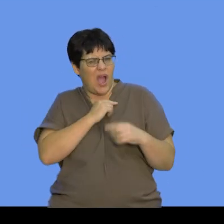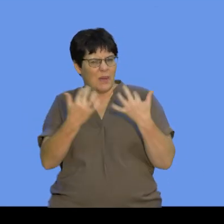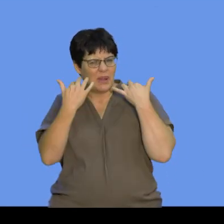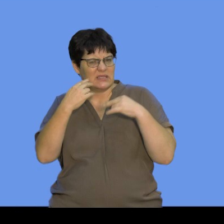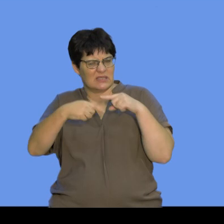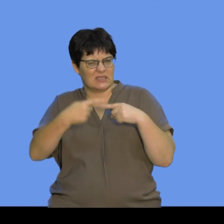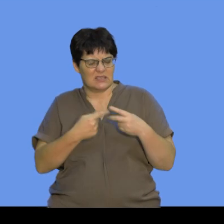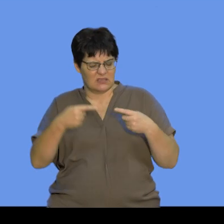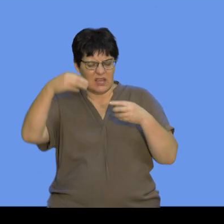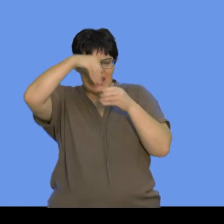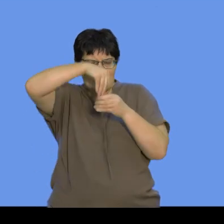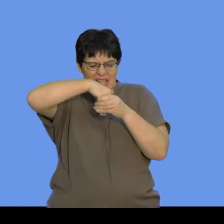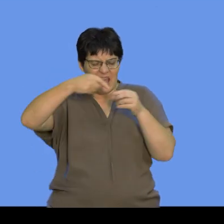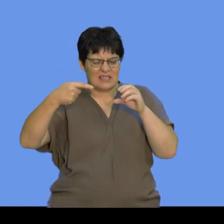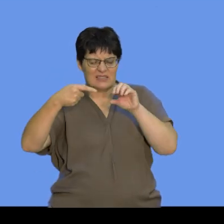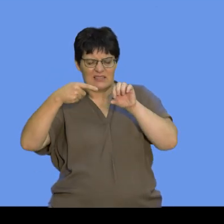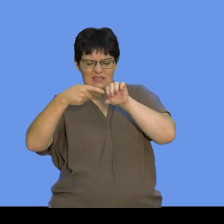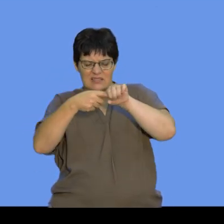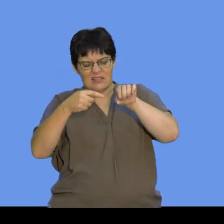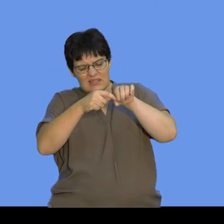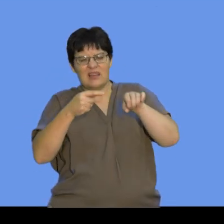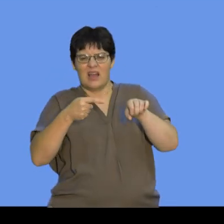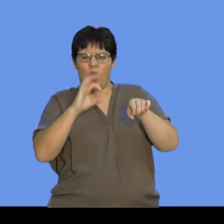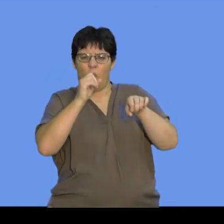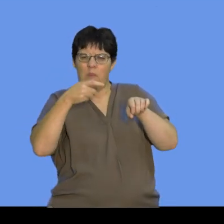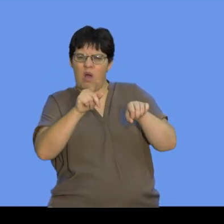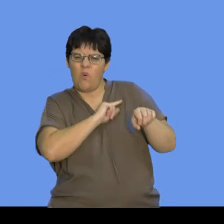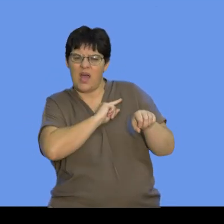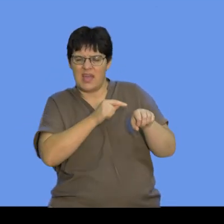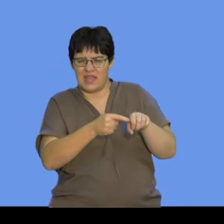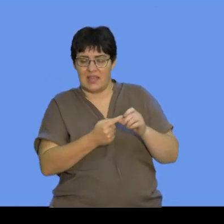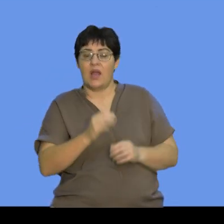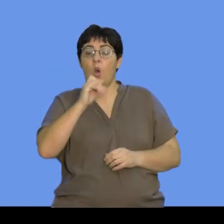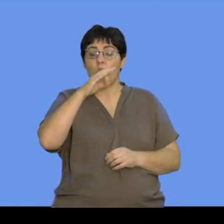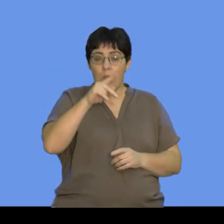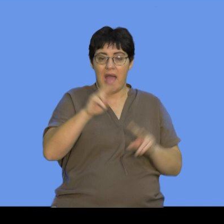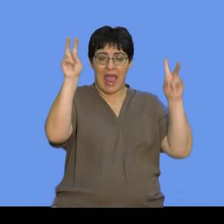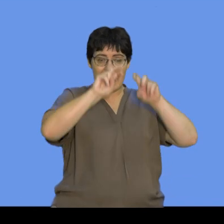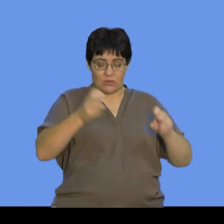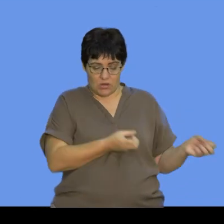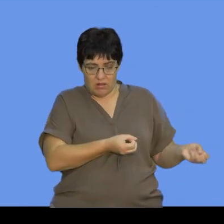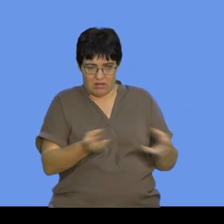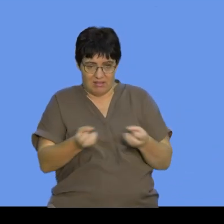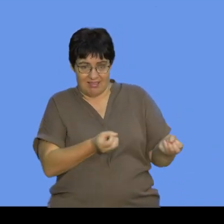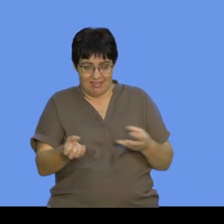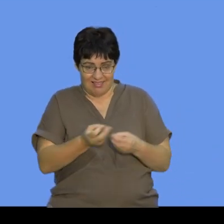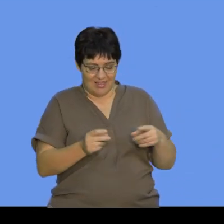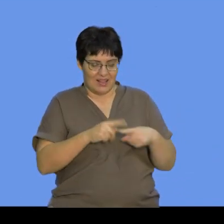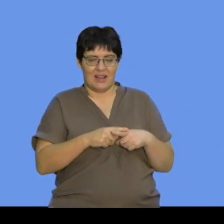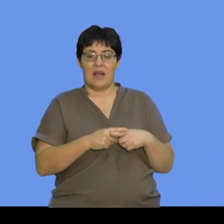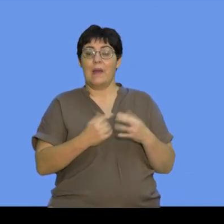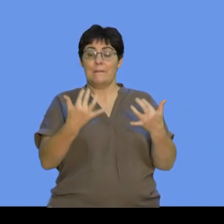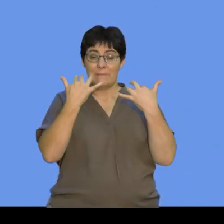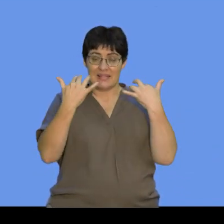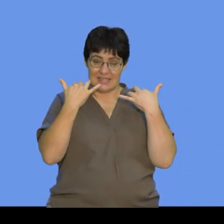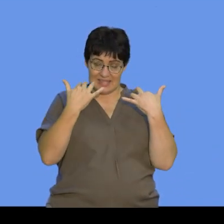copper? Okay, the idea is very straightforward. Copper is a good electrical conductor, while plastic is a